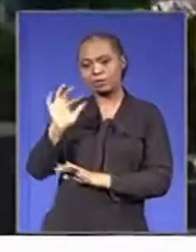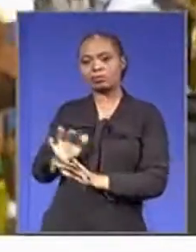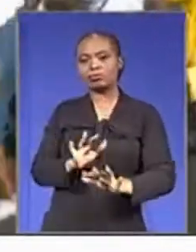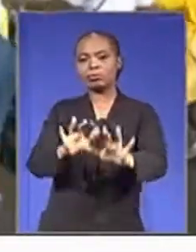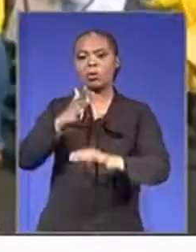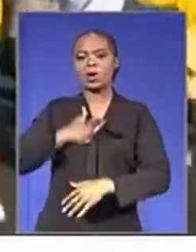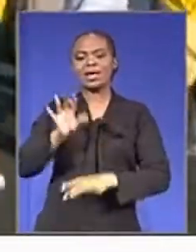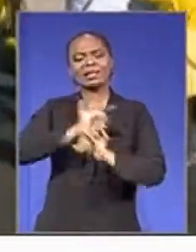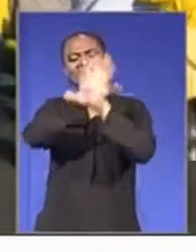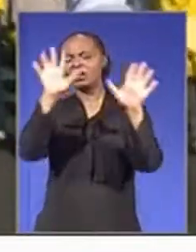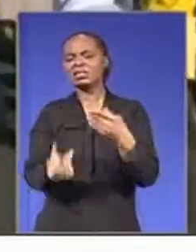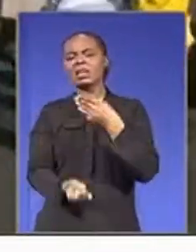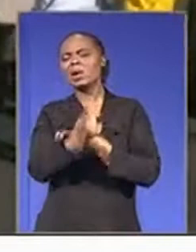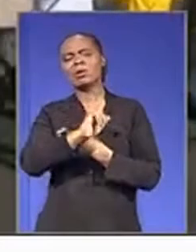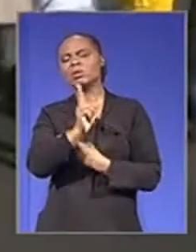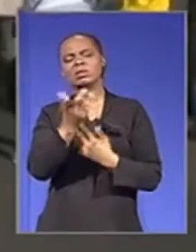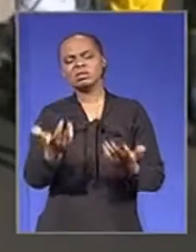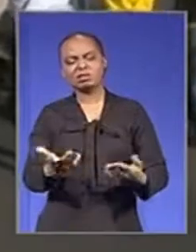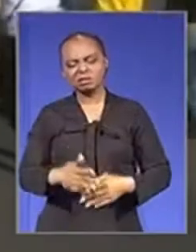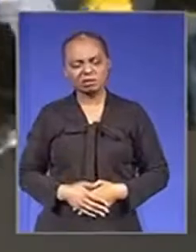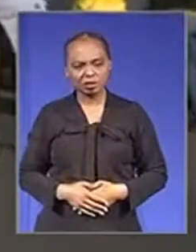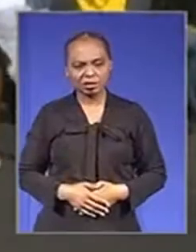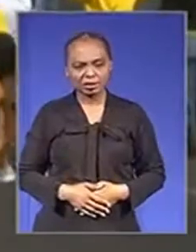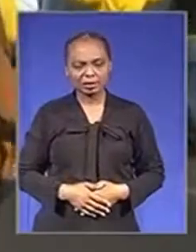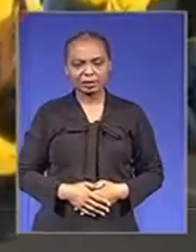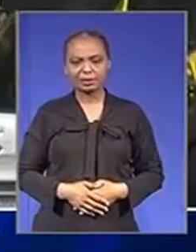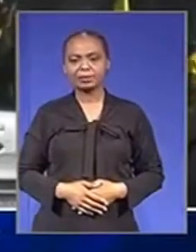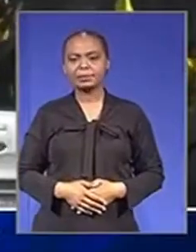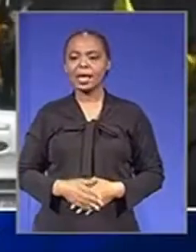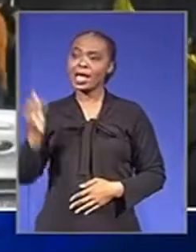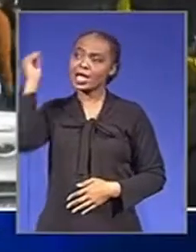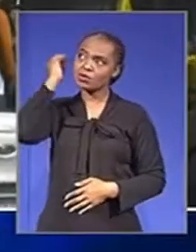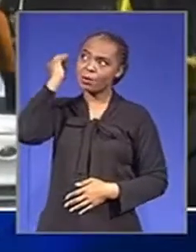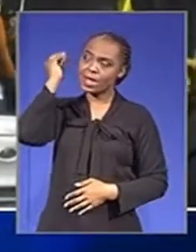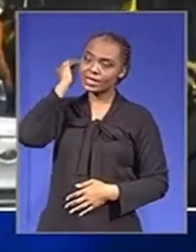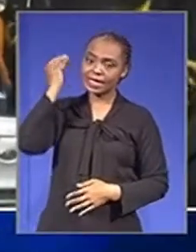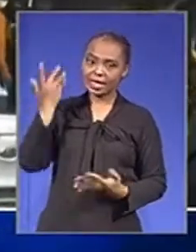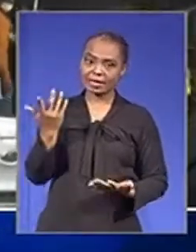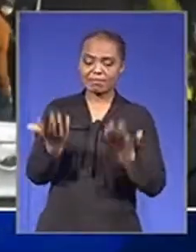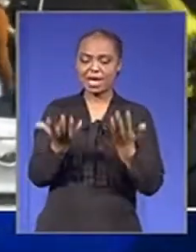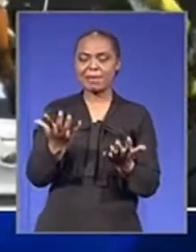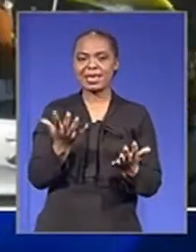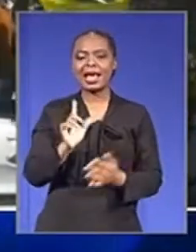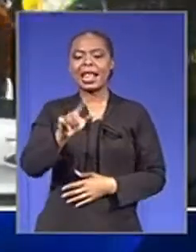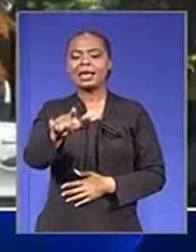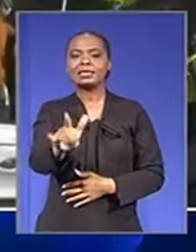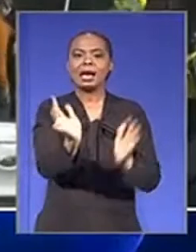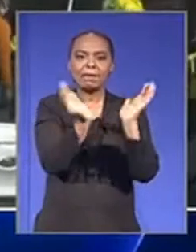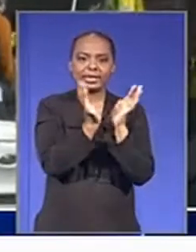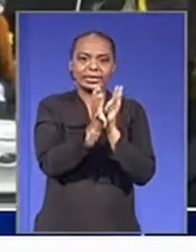mabapi le Jacob Zuma. Based on the information, either we are meeting later today, if not early morning